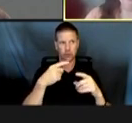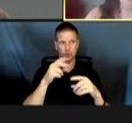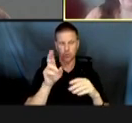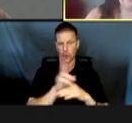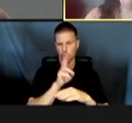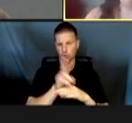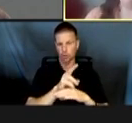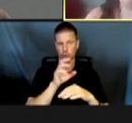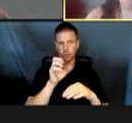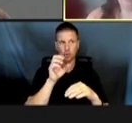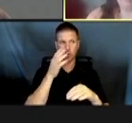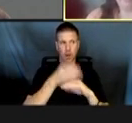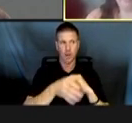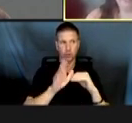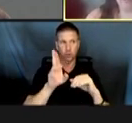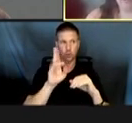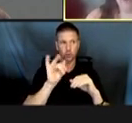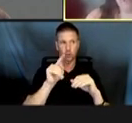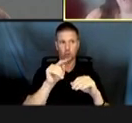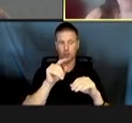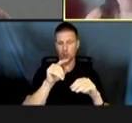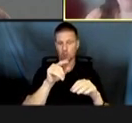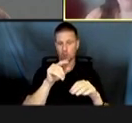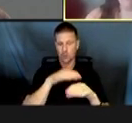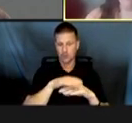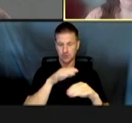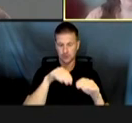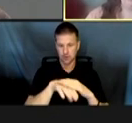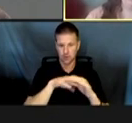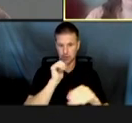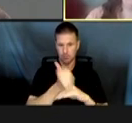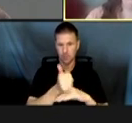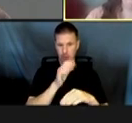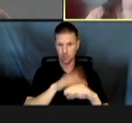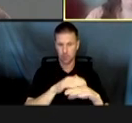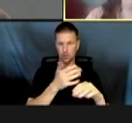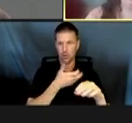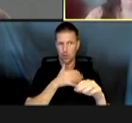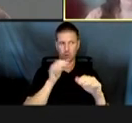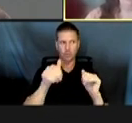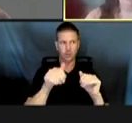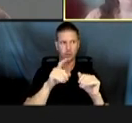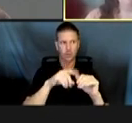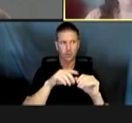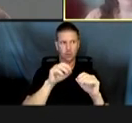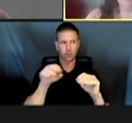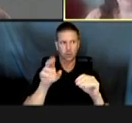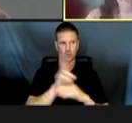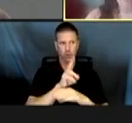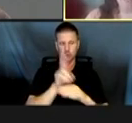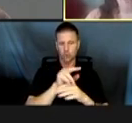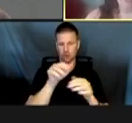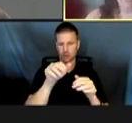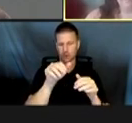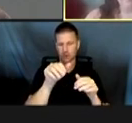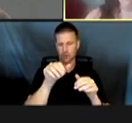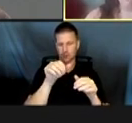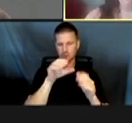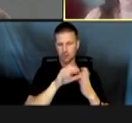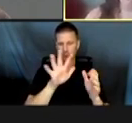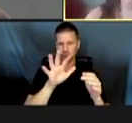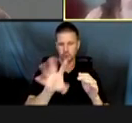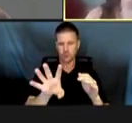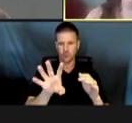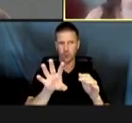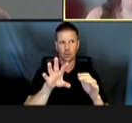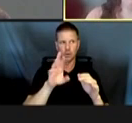so after her unit was made accessible, based on our ability to move a case forward using Section 504, in Rhoda's